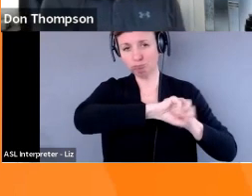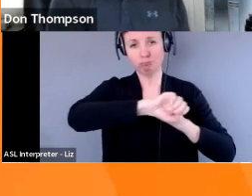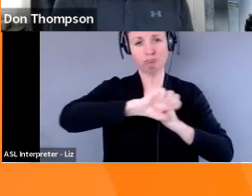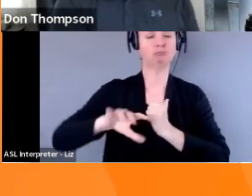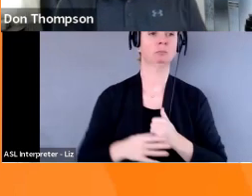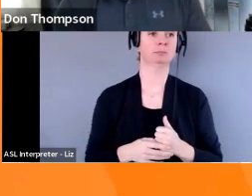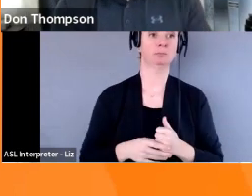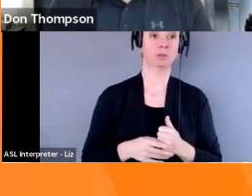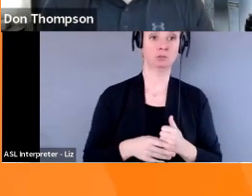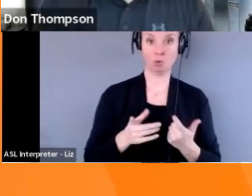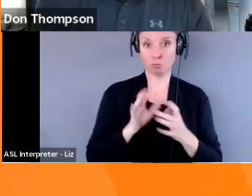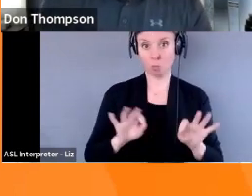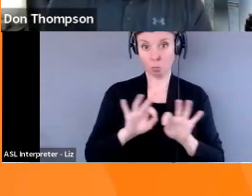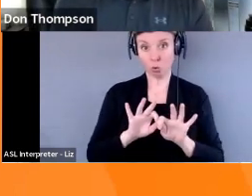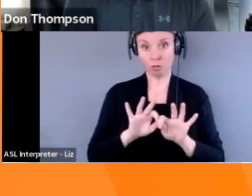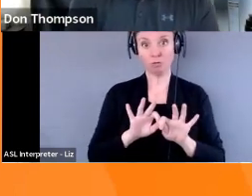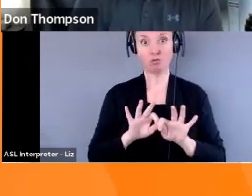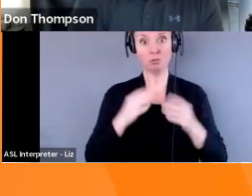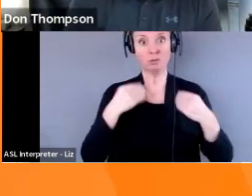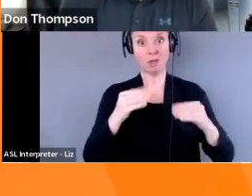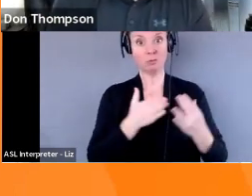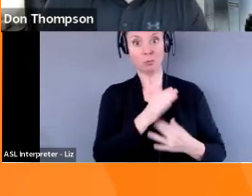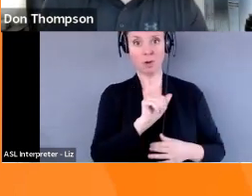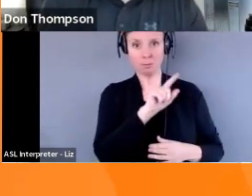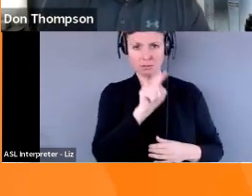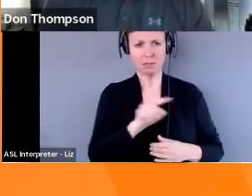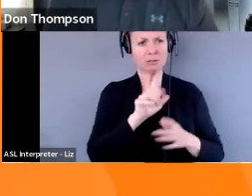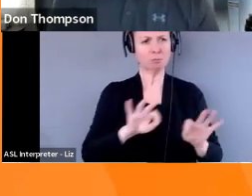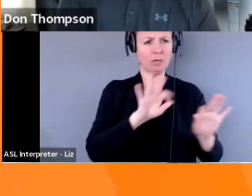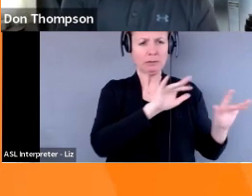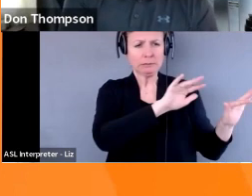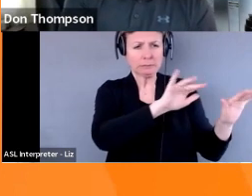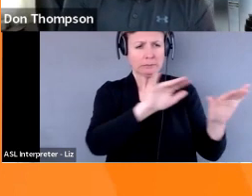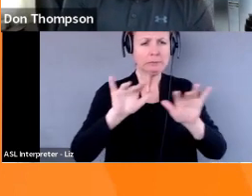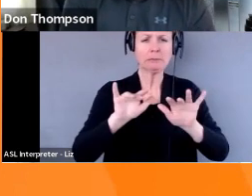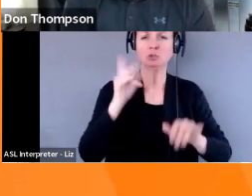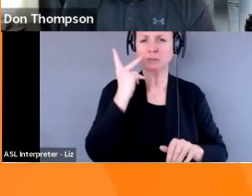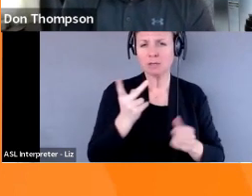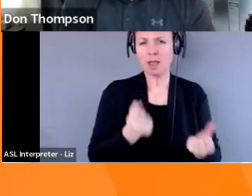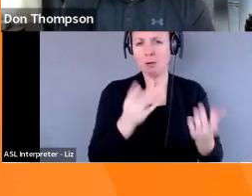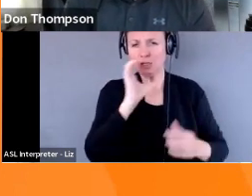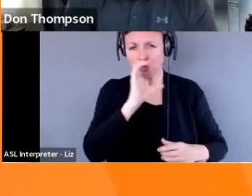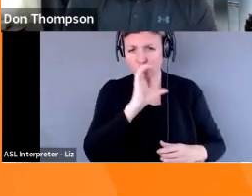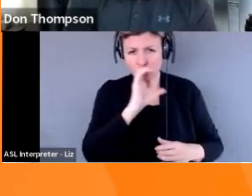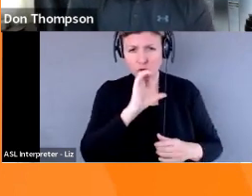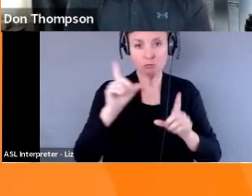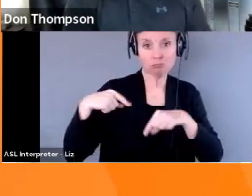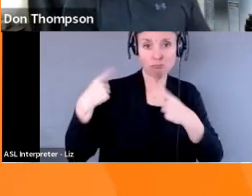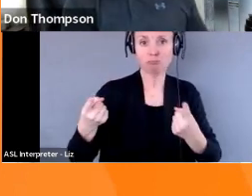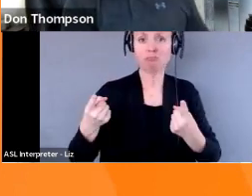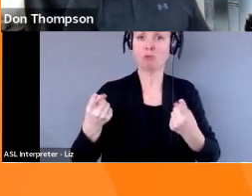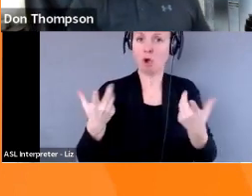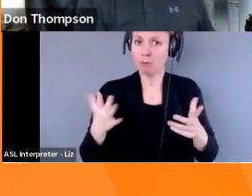do category research. How many people are searching for your brand already? How many searches are your competitors receiving? How much are they selling? Is